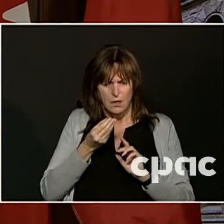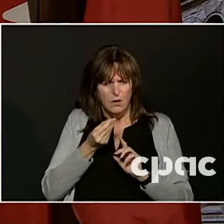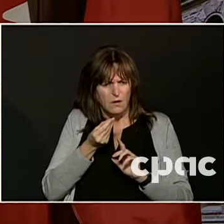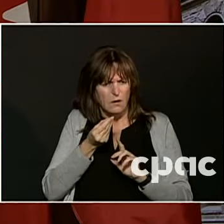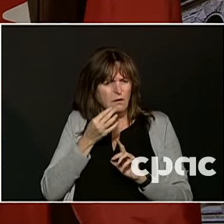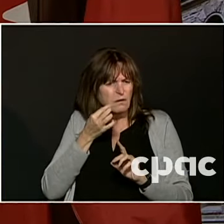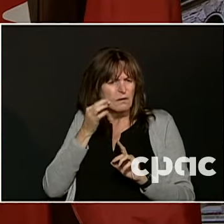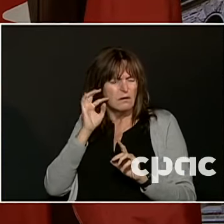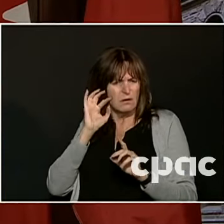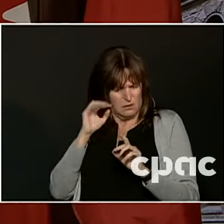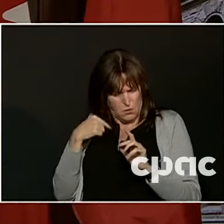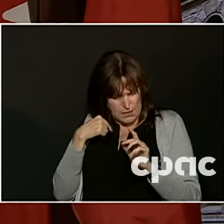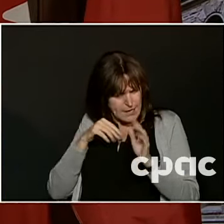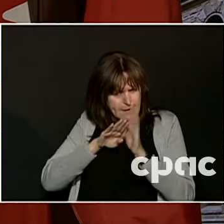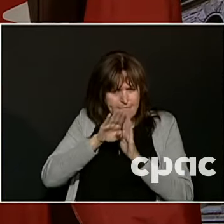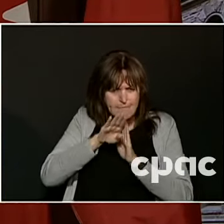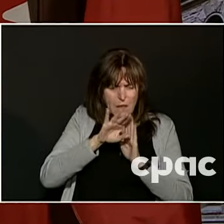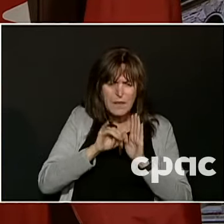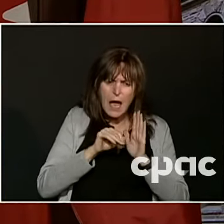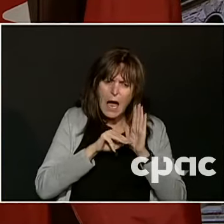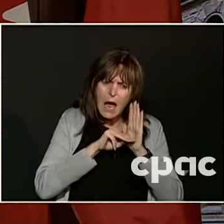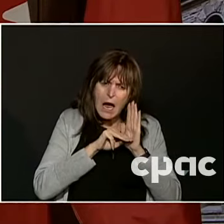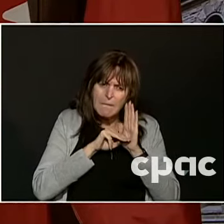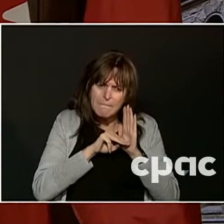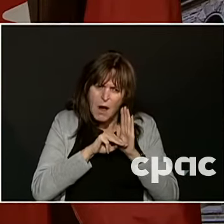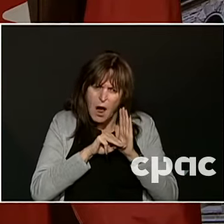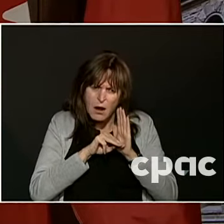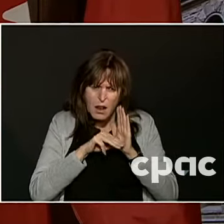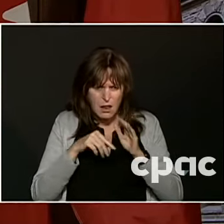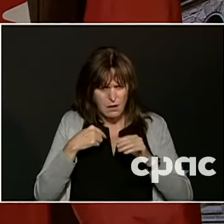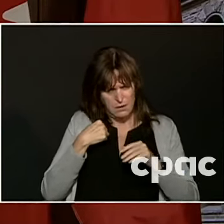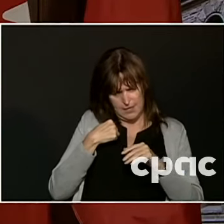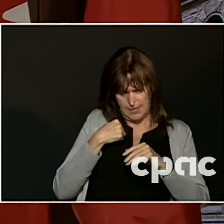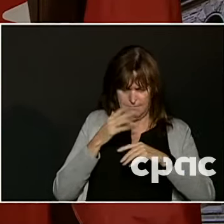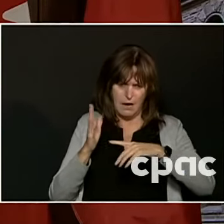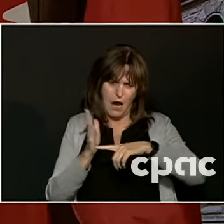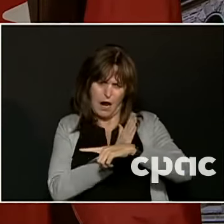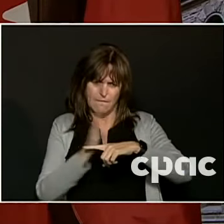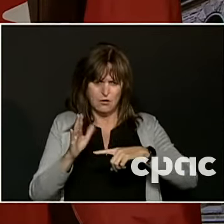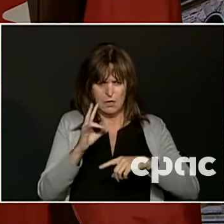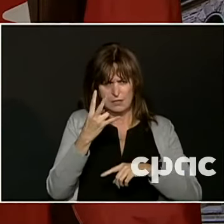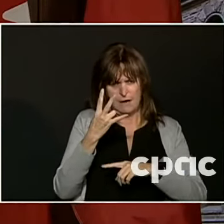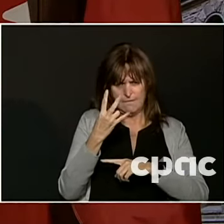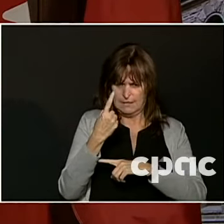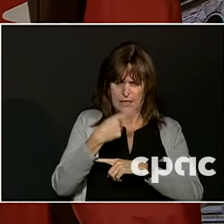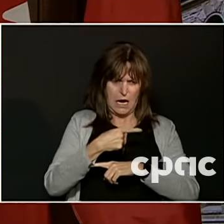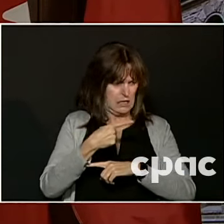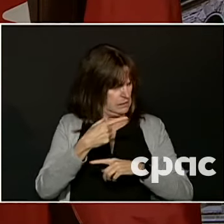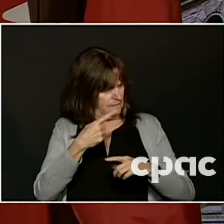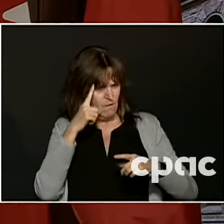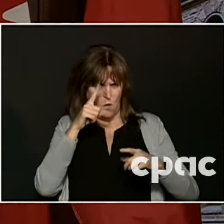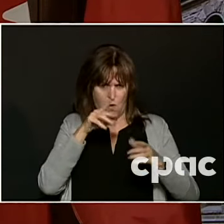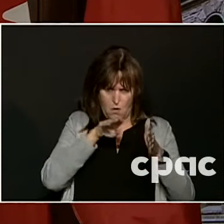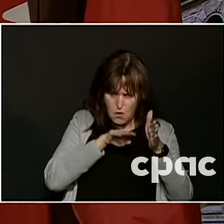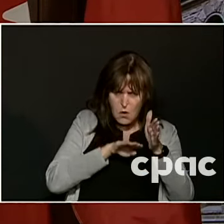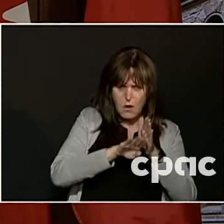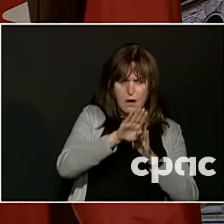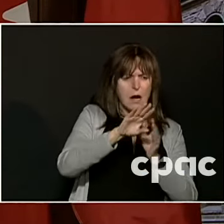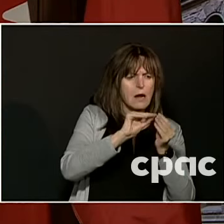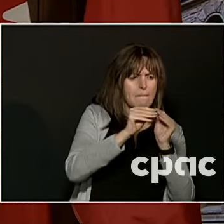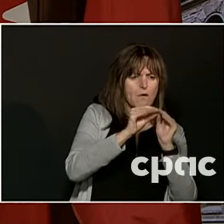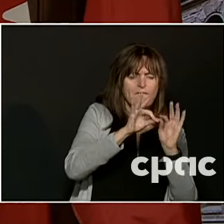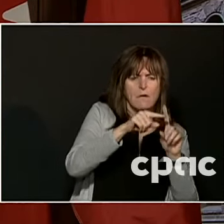way of capturing the 7-day or average 7-day growth in total number of cases. 7-day growth is actually probably closer to